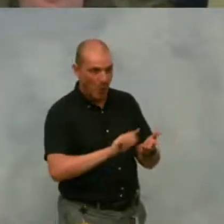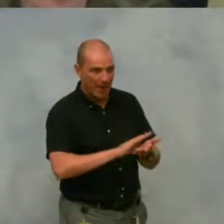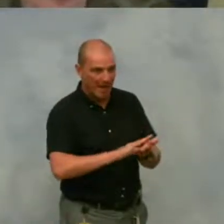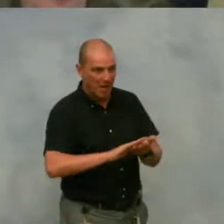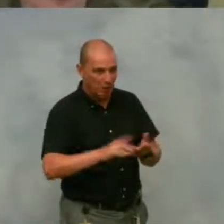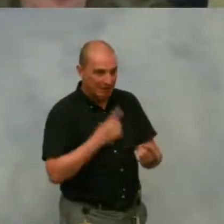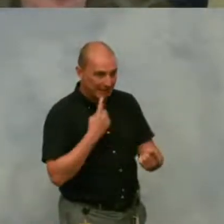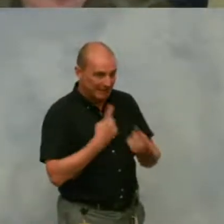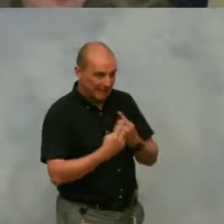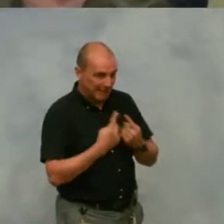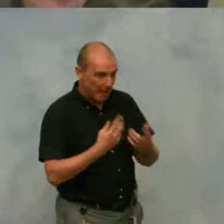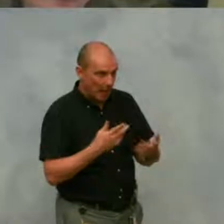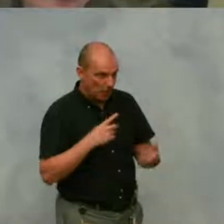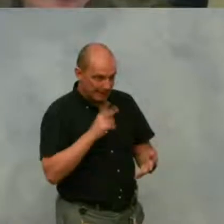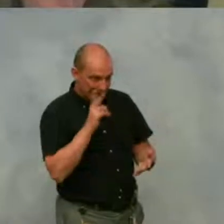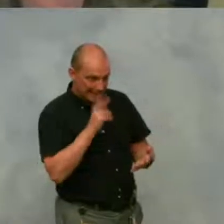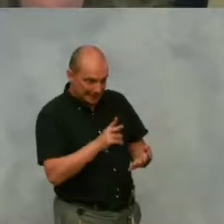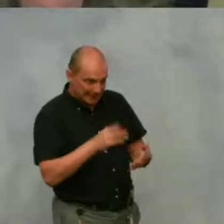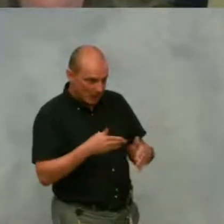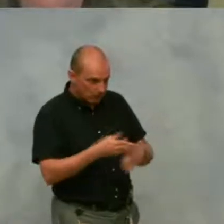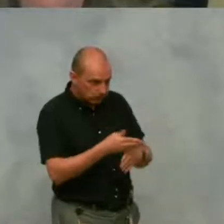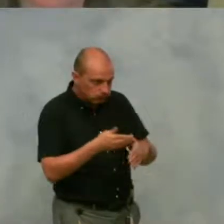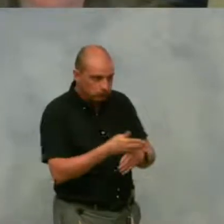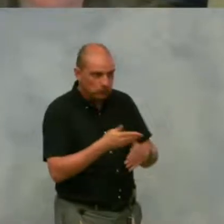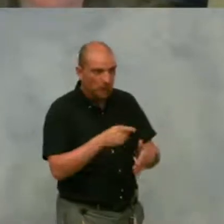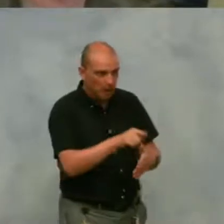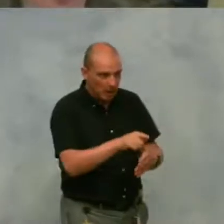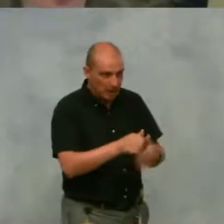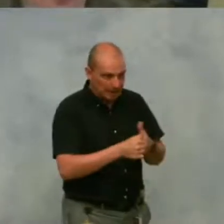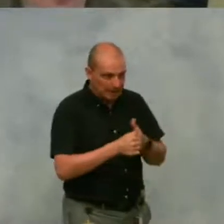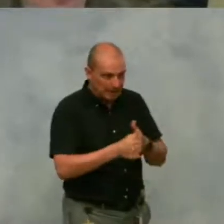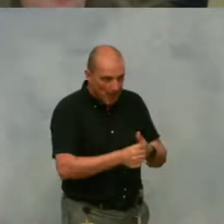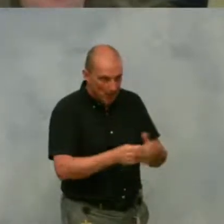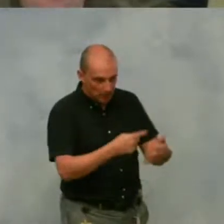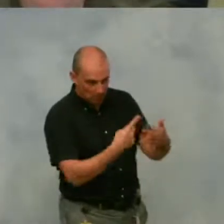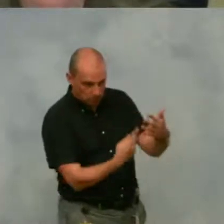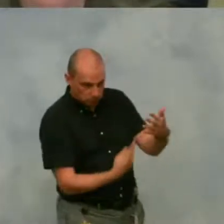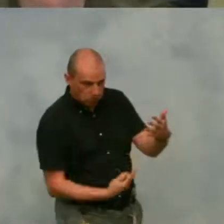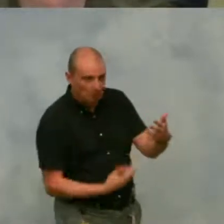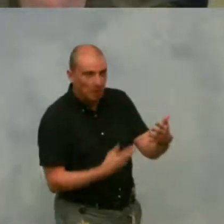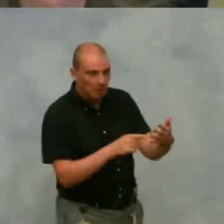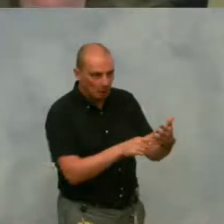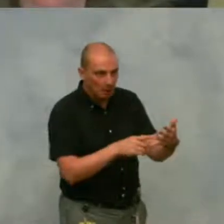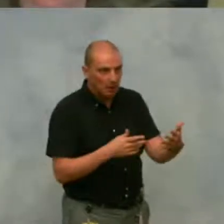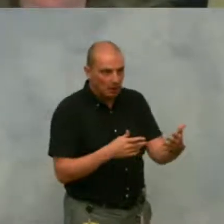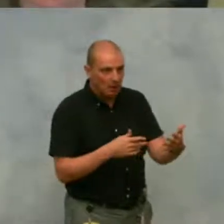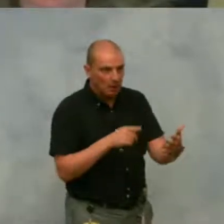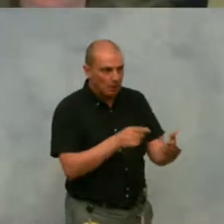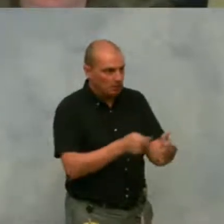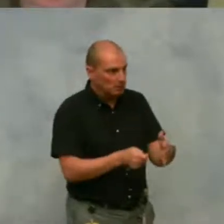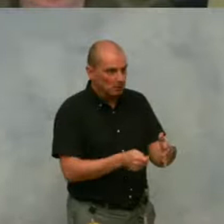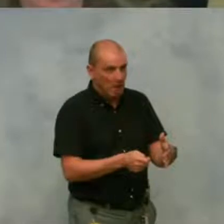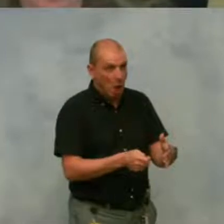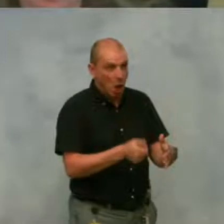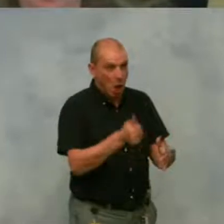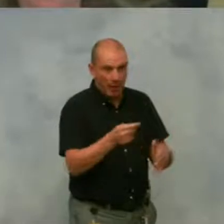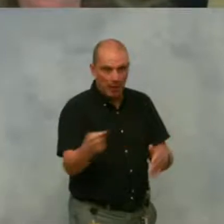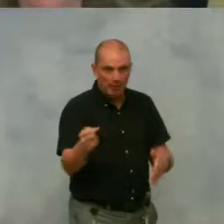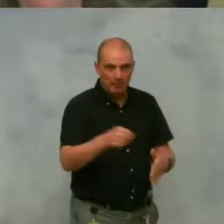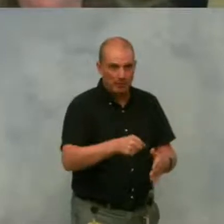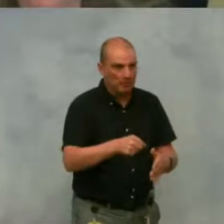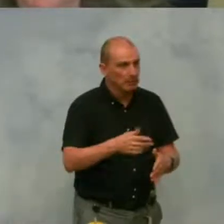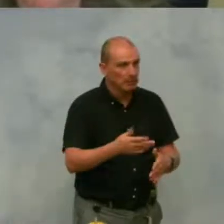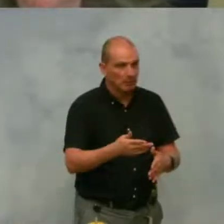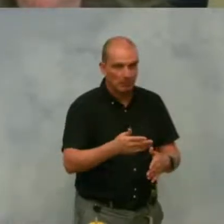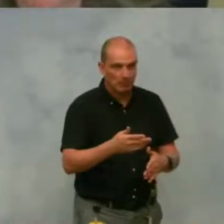lots of activity around about the supports that we have available to the workforce, and that's both to support an early return from absence, but also